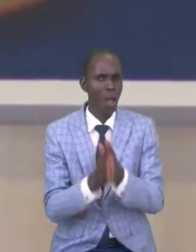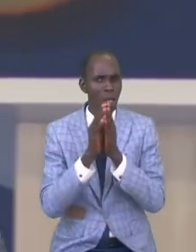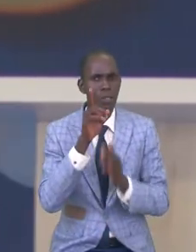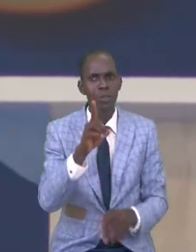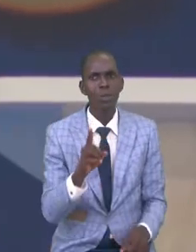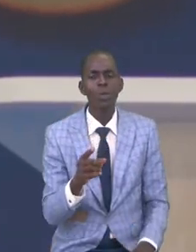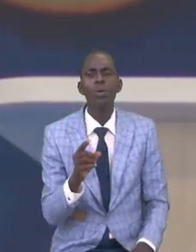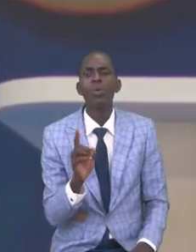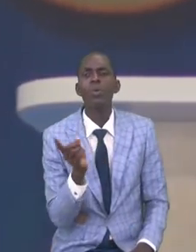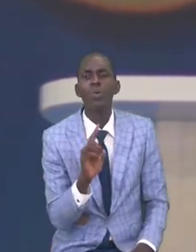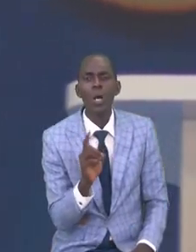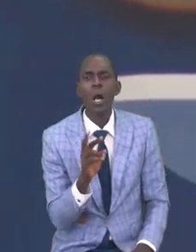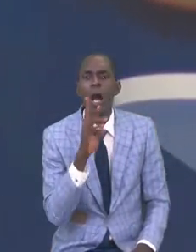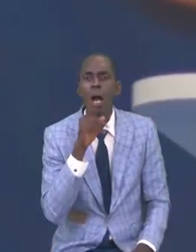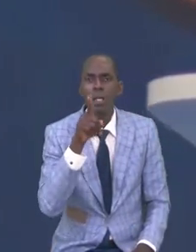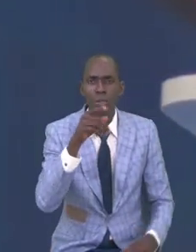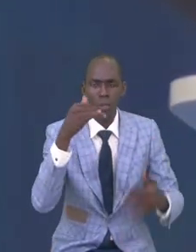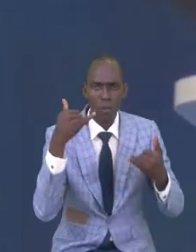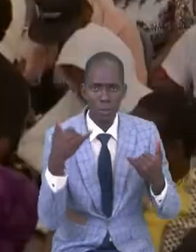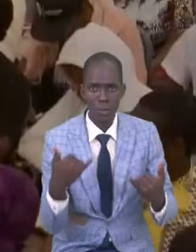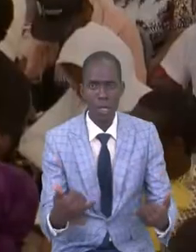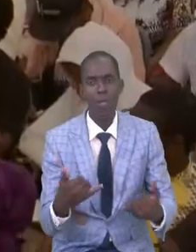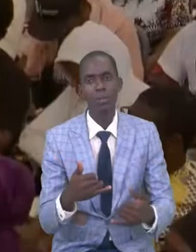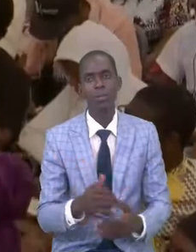where are you now?